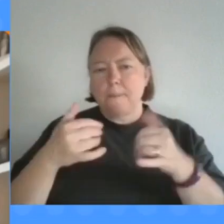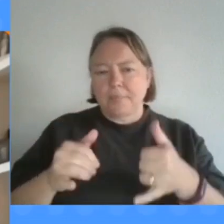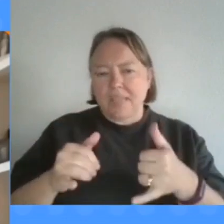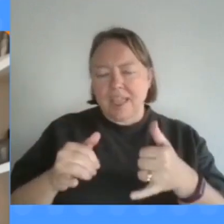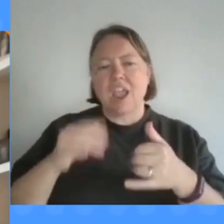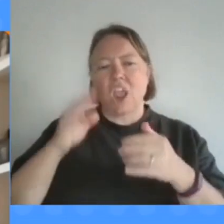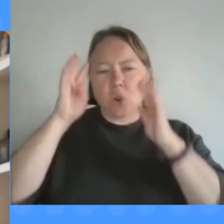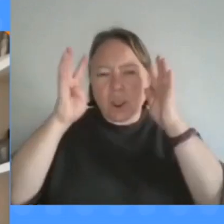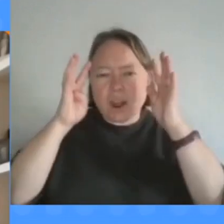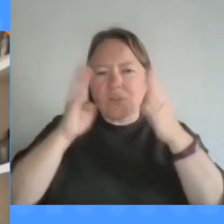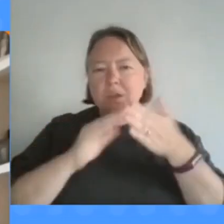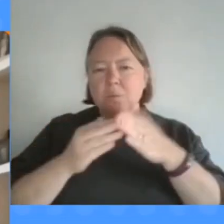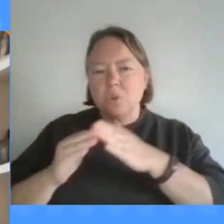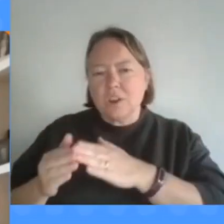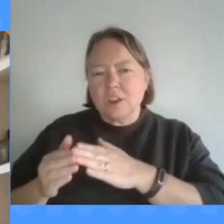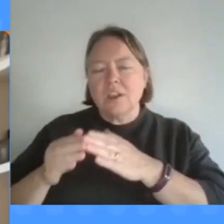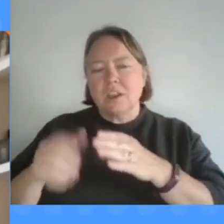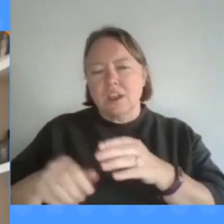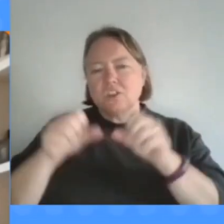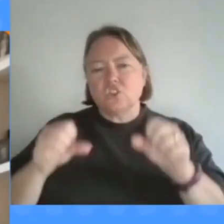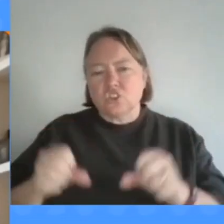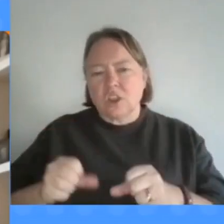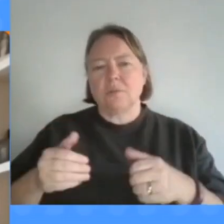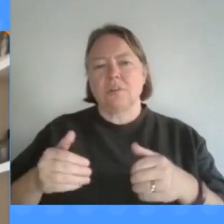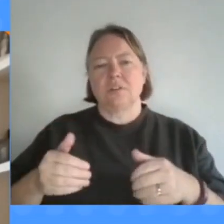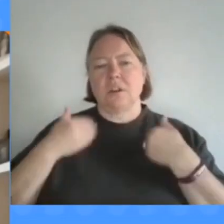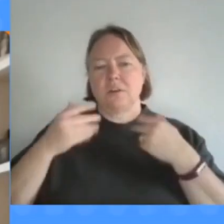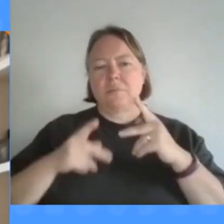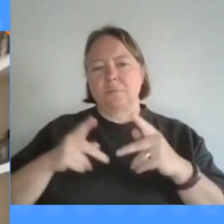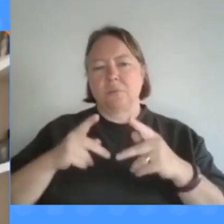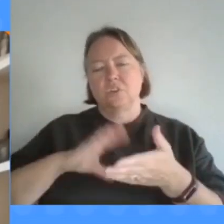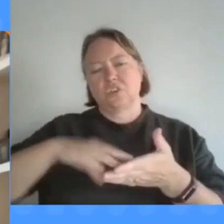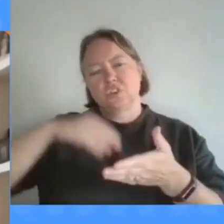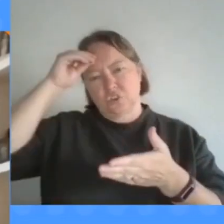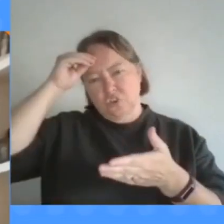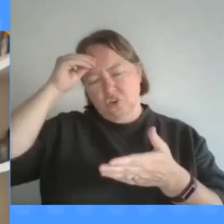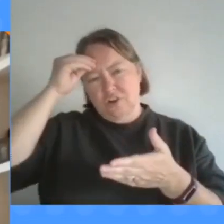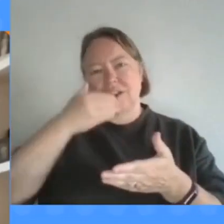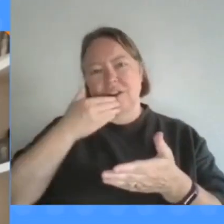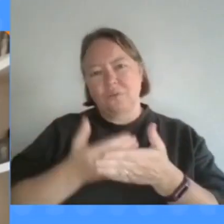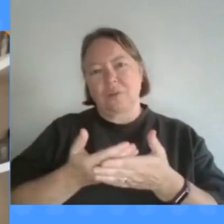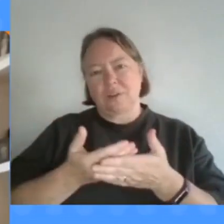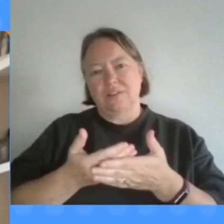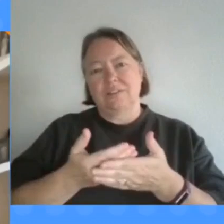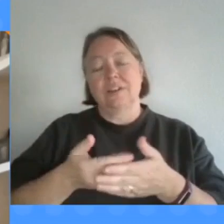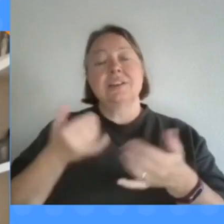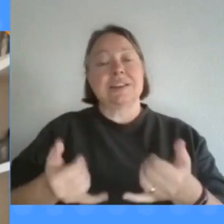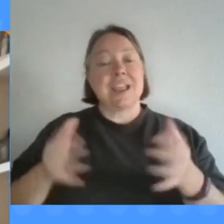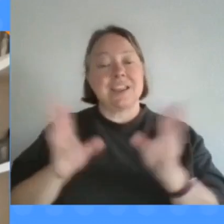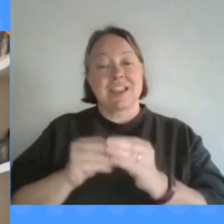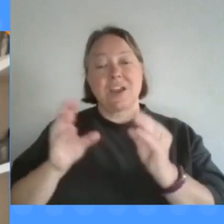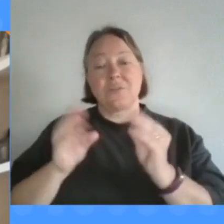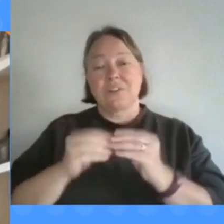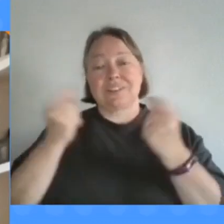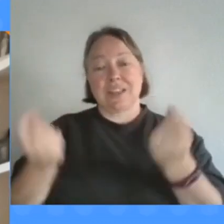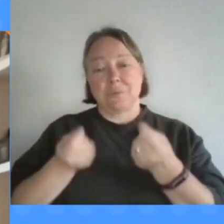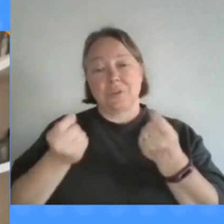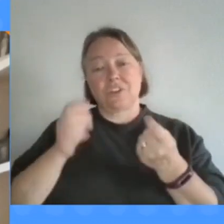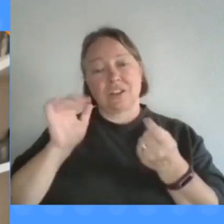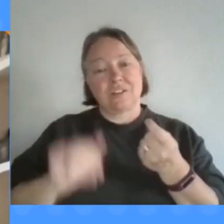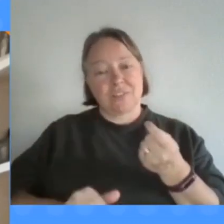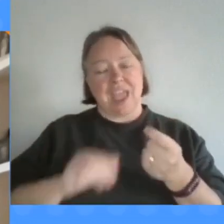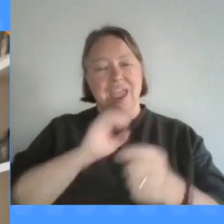community shape young people's learning and well-being. Today's conference is a celebration of that